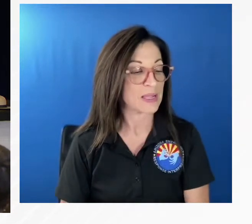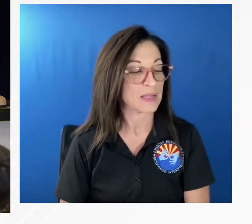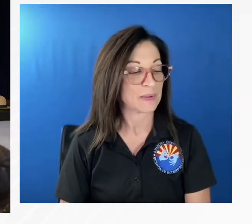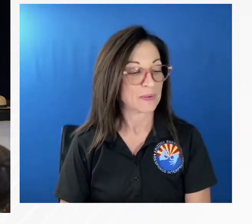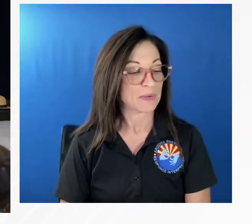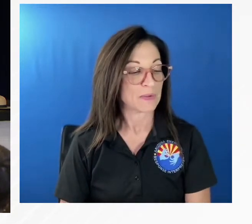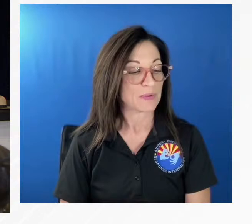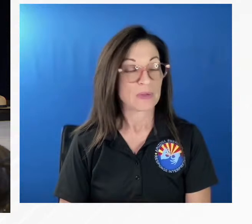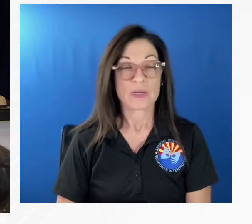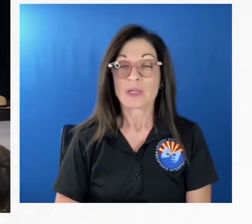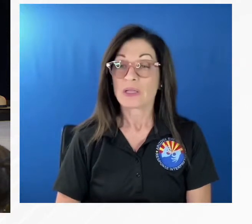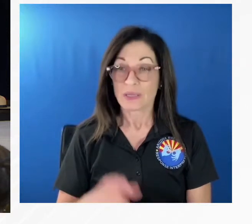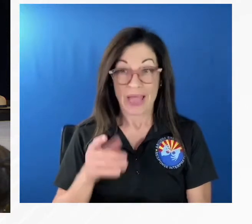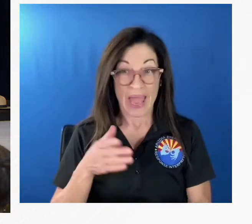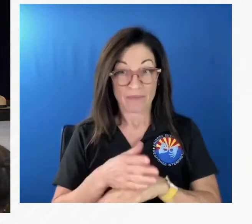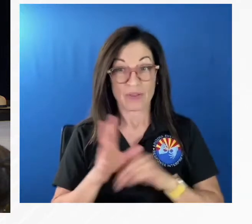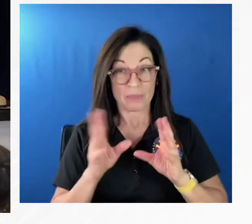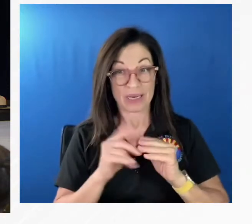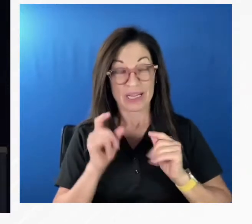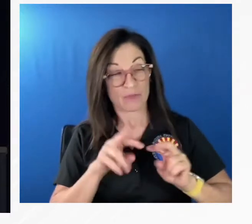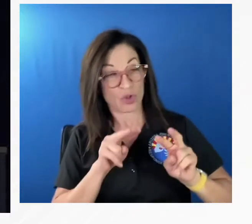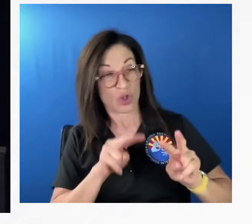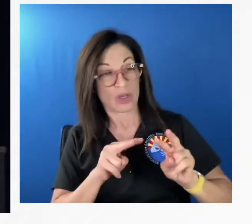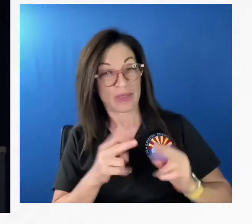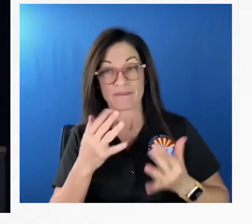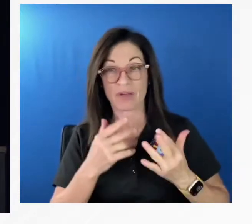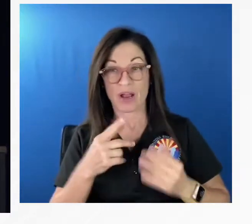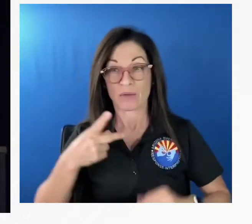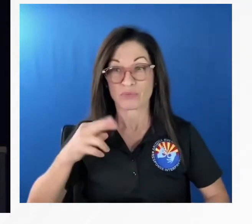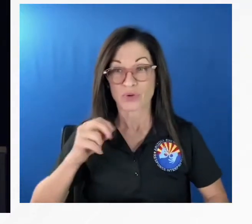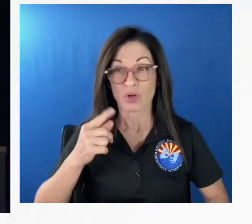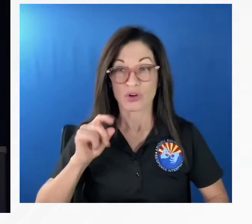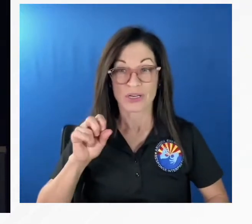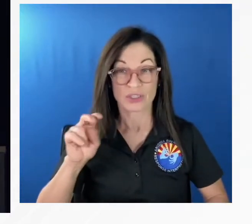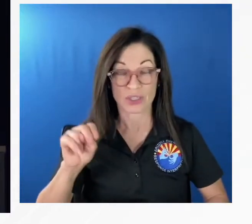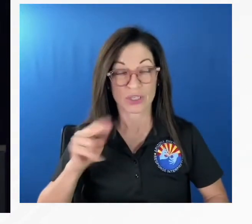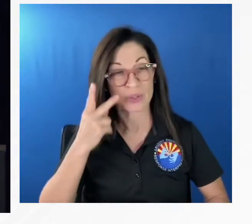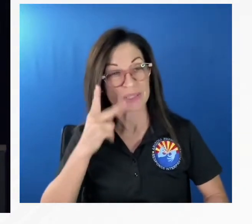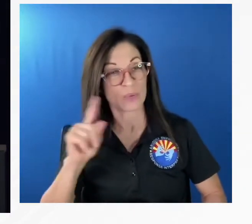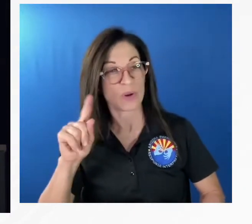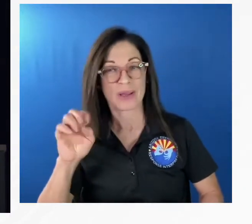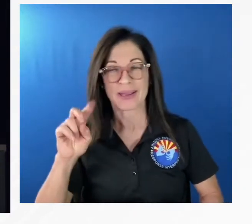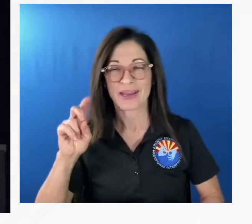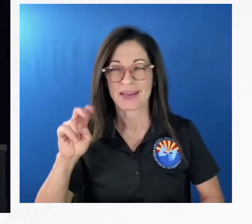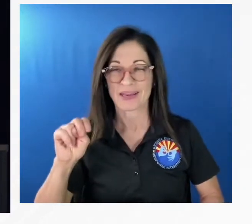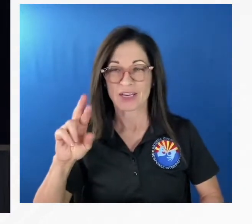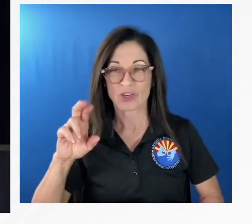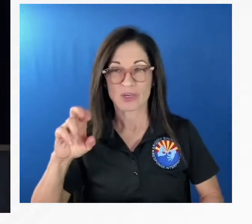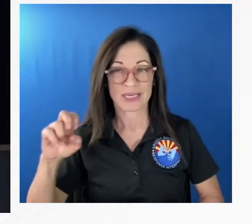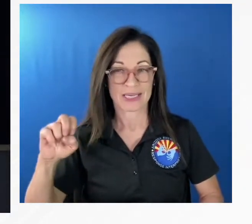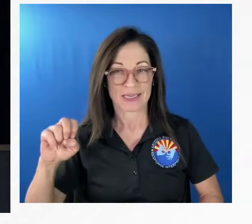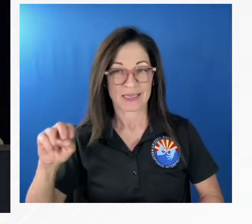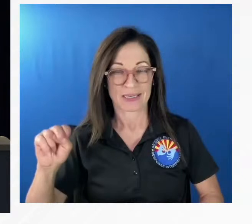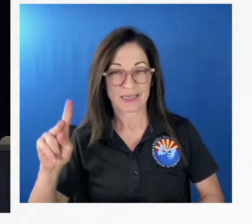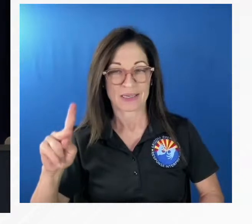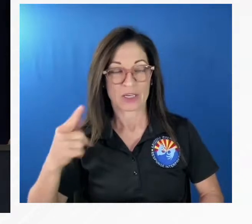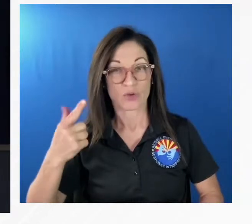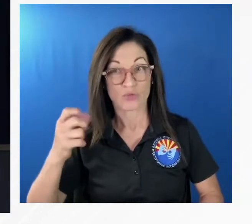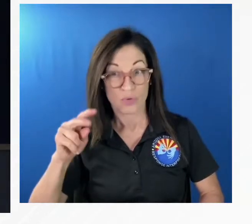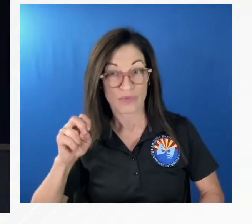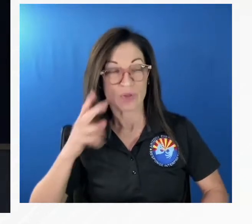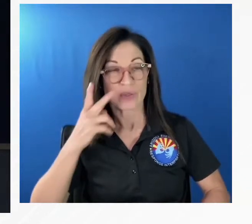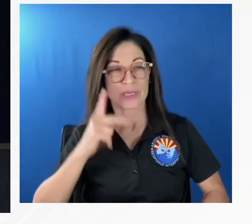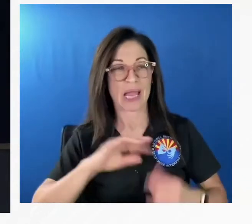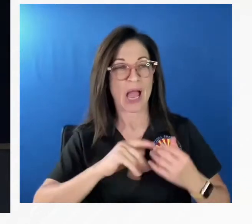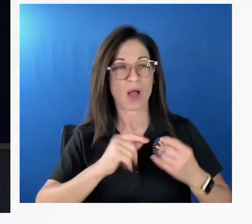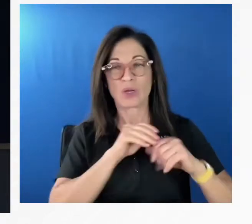fire progression map, and you can see where that Eden Creek Grove is. Look how slowly that fire moved down through the fingers of